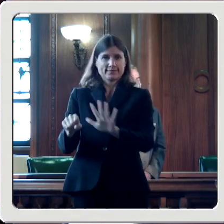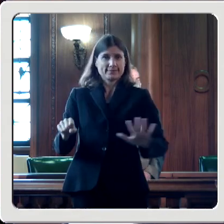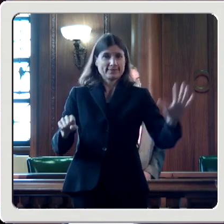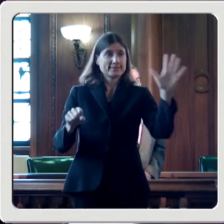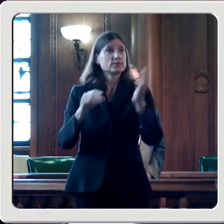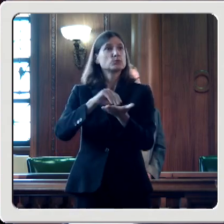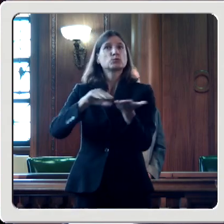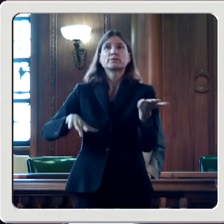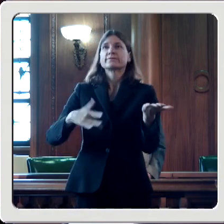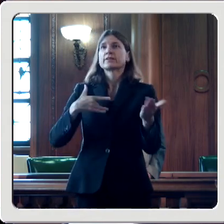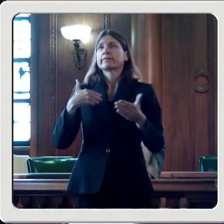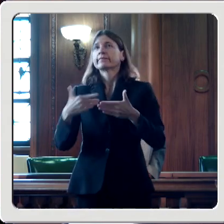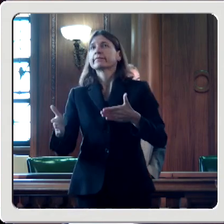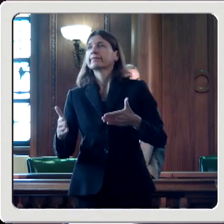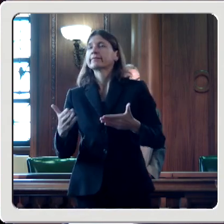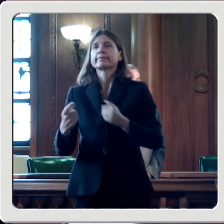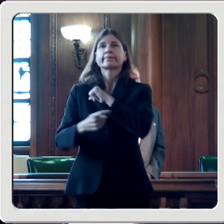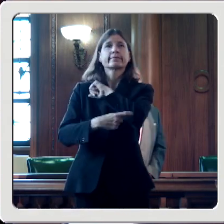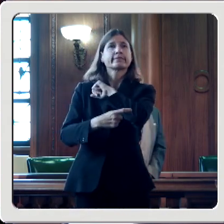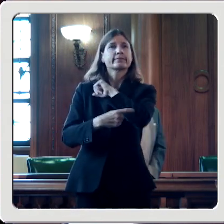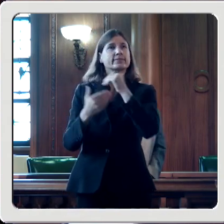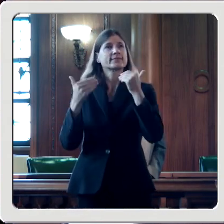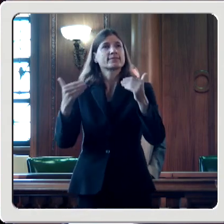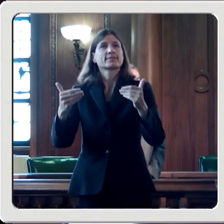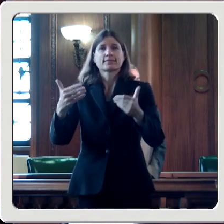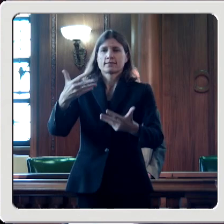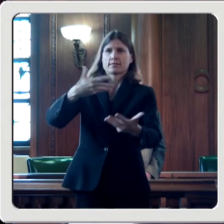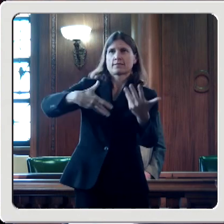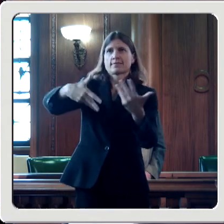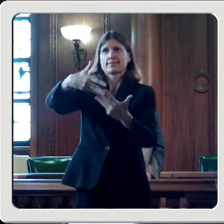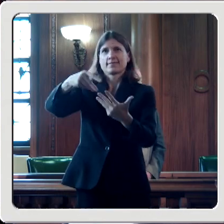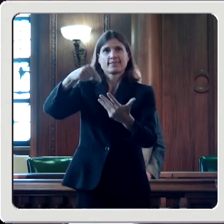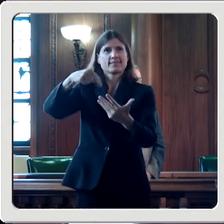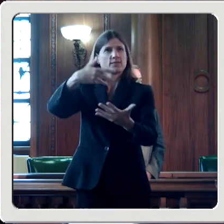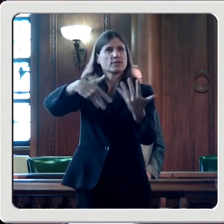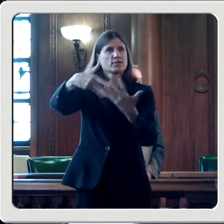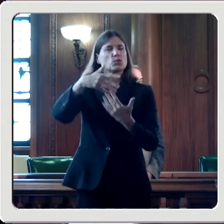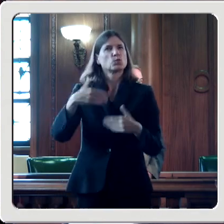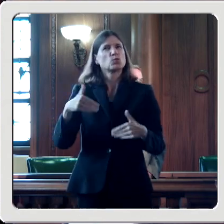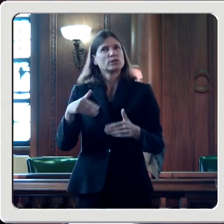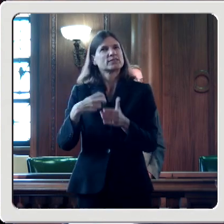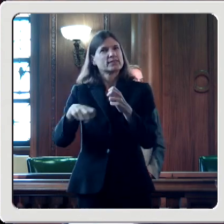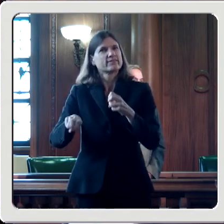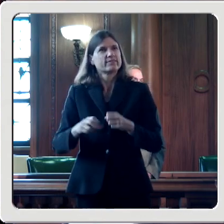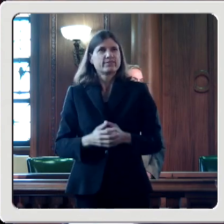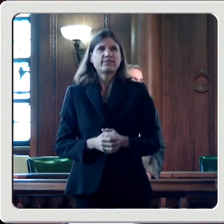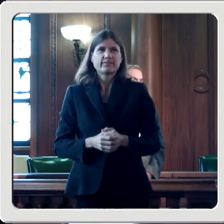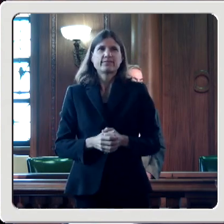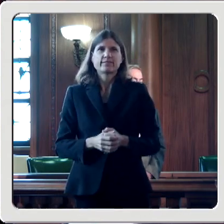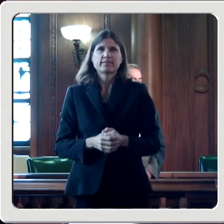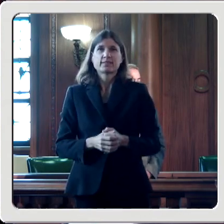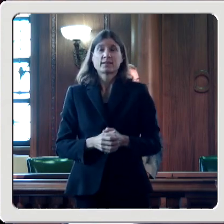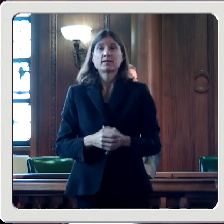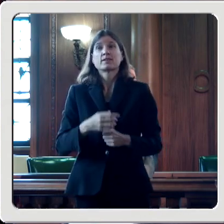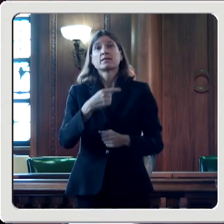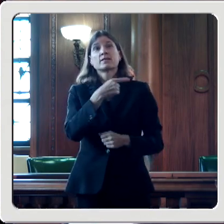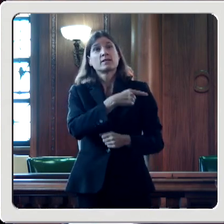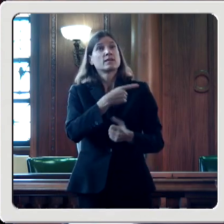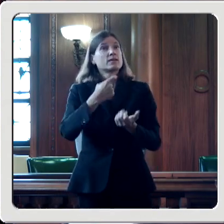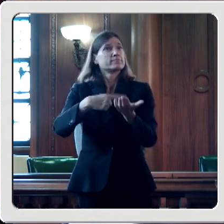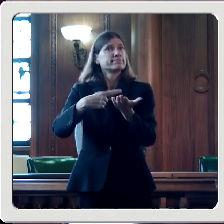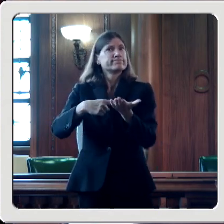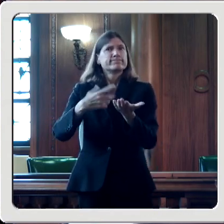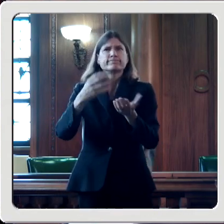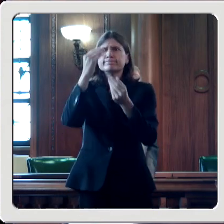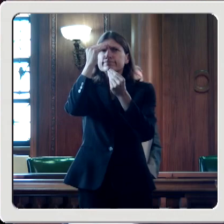situation remains to be seen. Also, this last week, convalescent plasma was back in the news. Remember, this